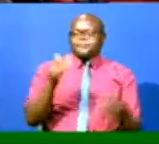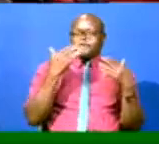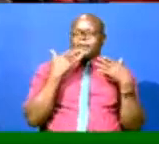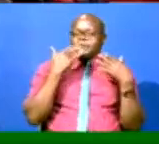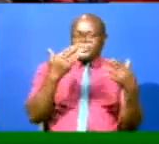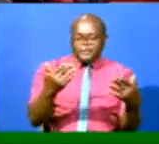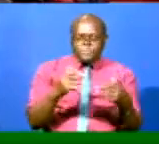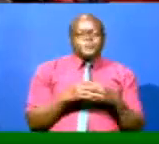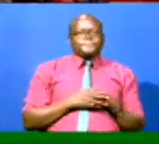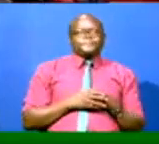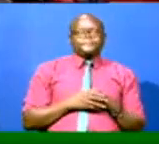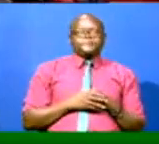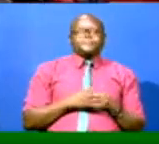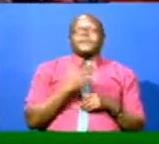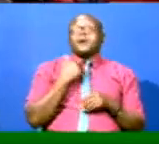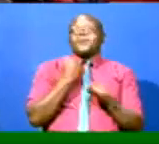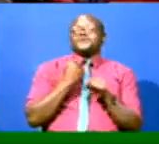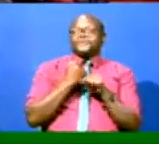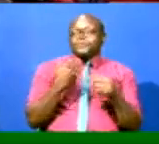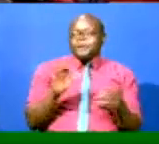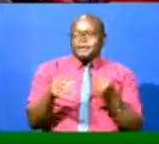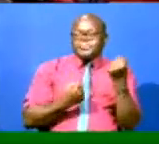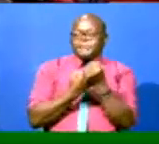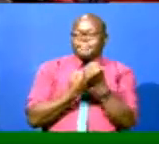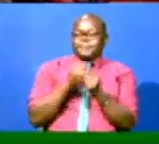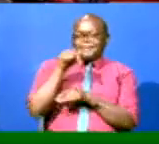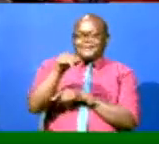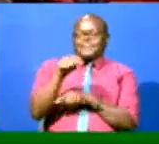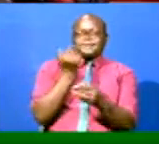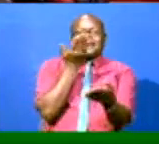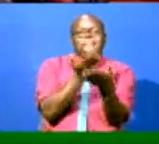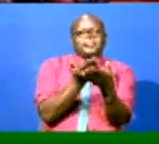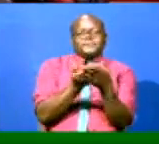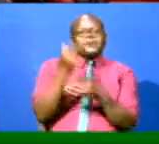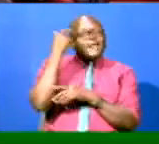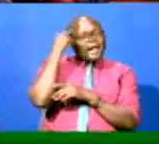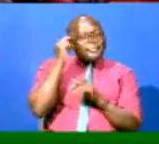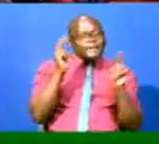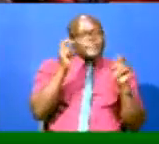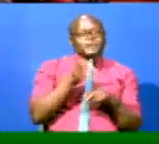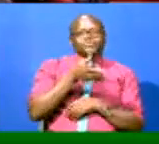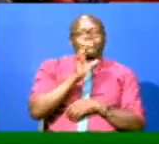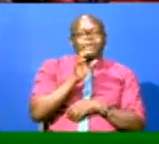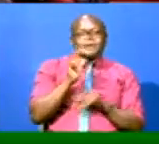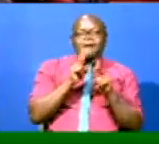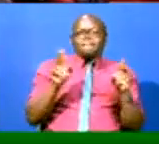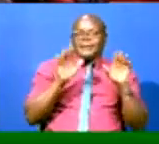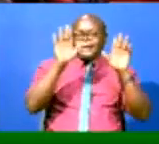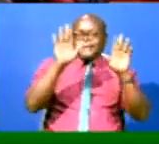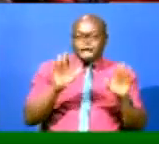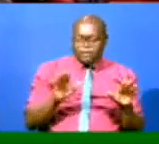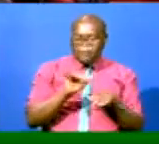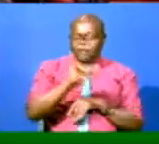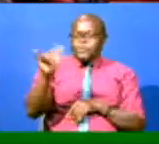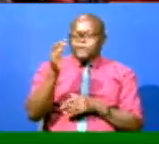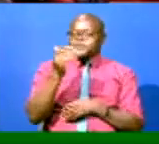Madam Speaker, I also want to support this petition. I think the issue of water is very critical. And those of us